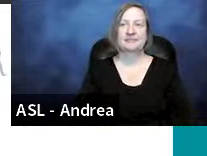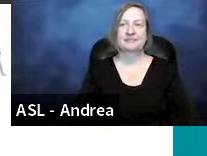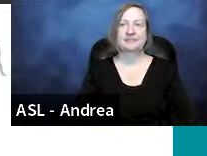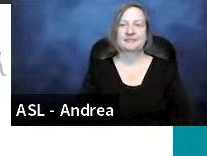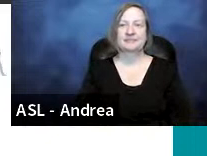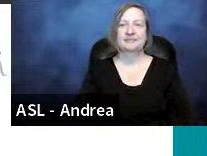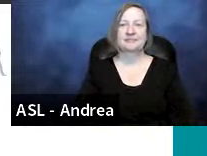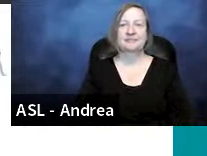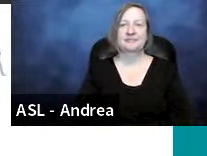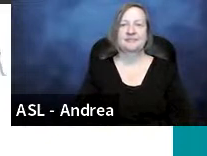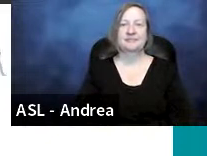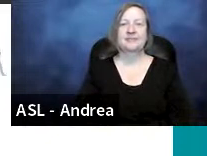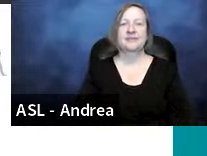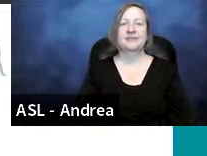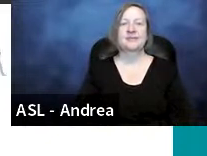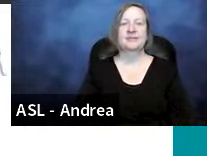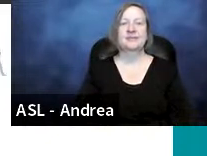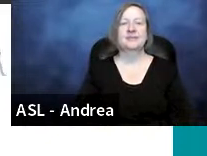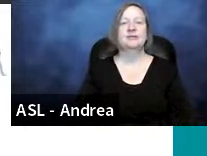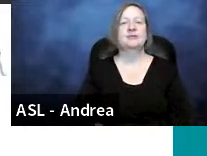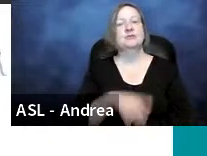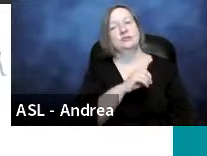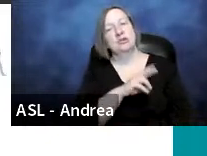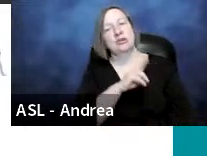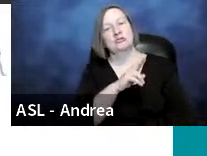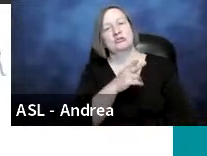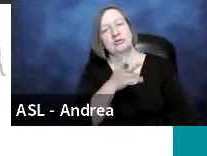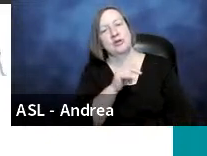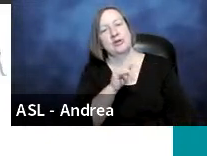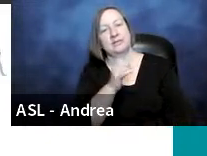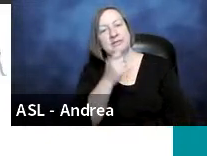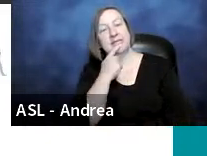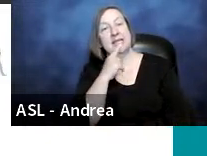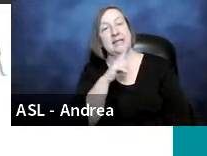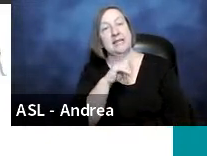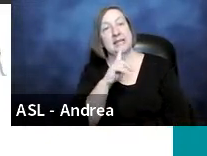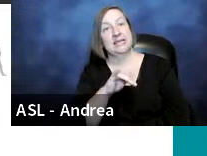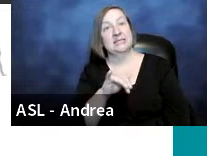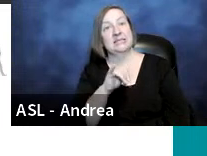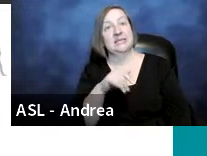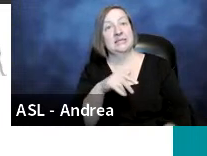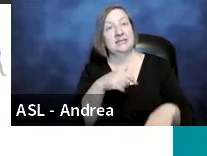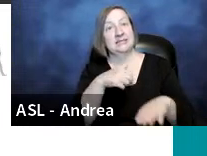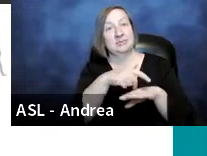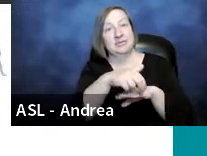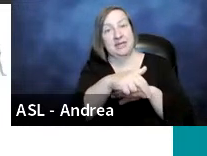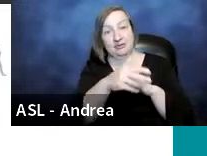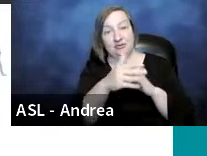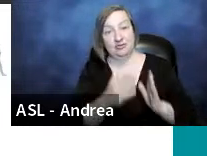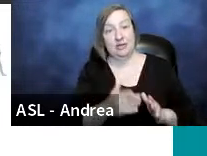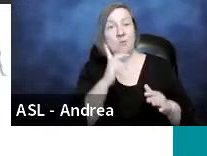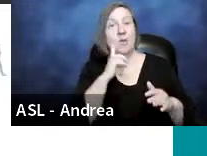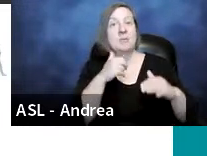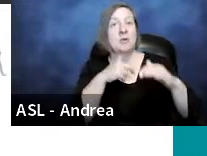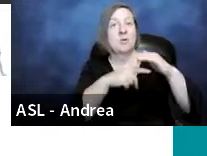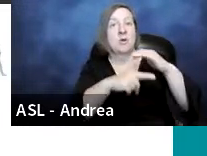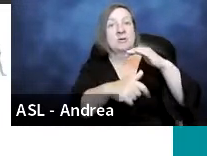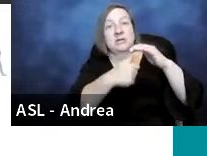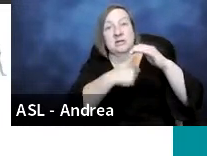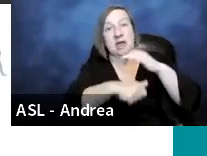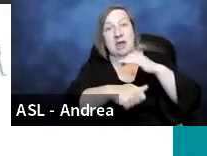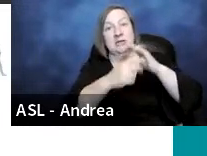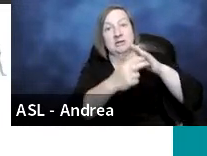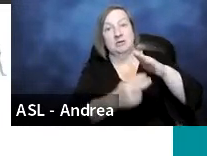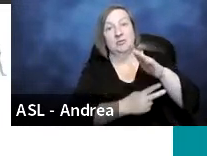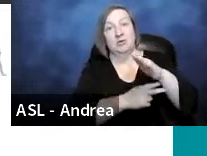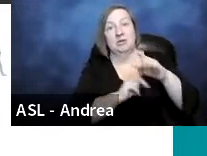So Lizzie is a pedestrian and is going to walk under the bridge to get to the